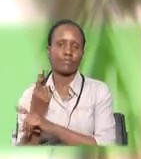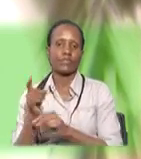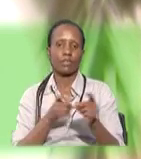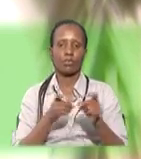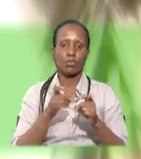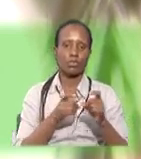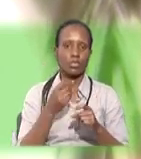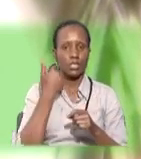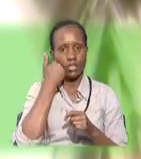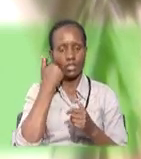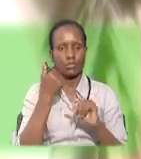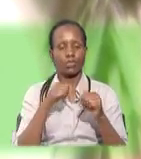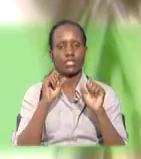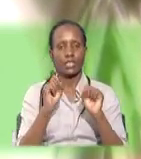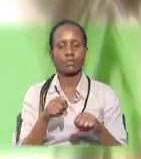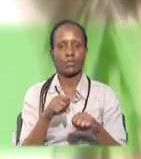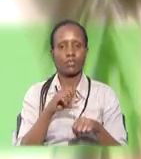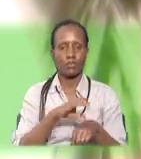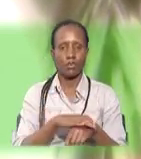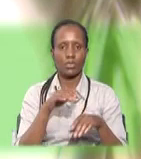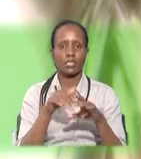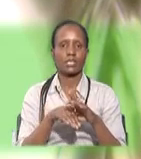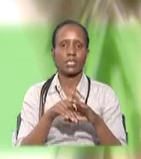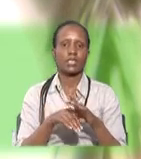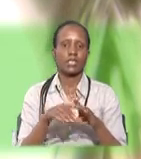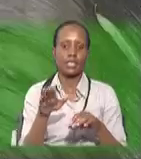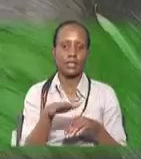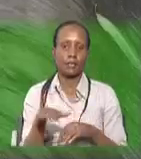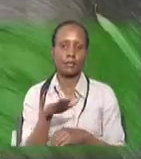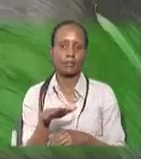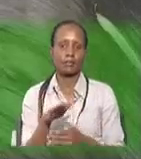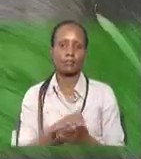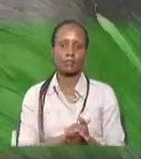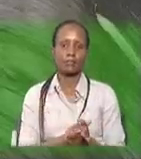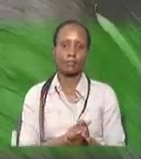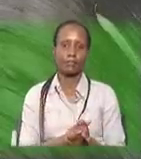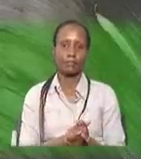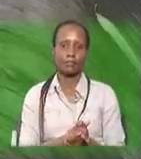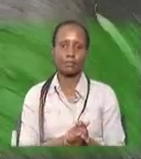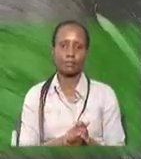to control diseases that will be identified within the scheme.